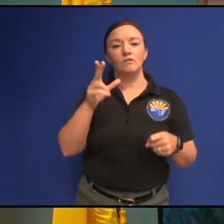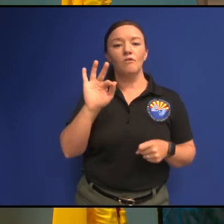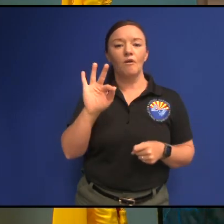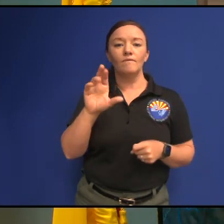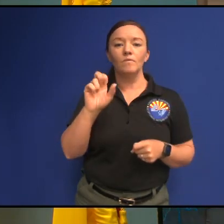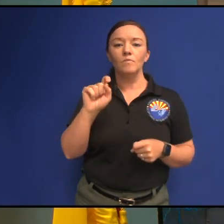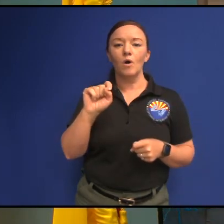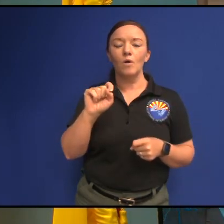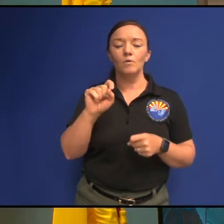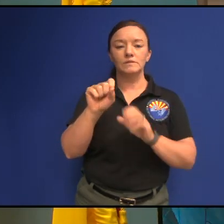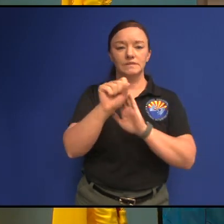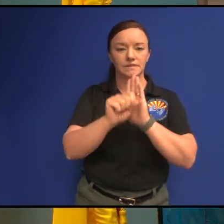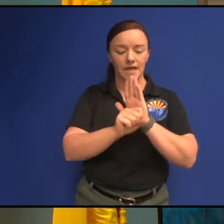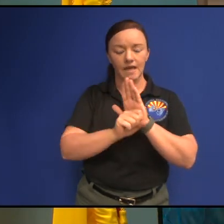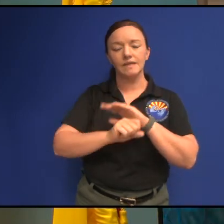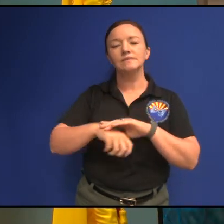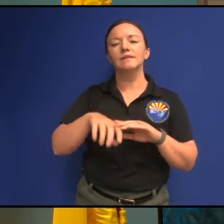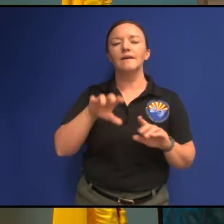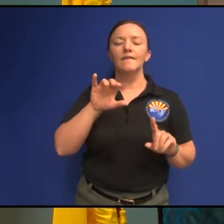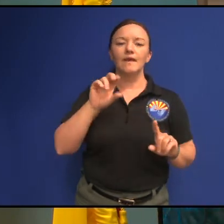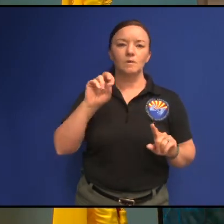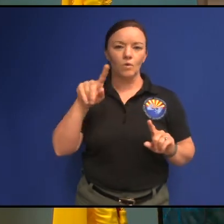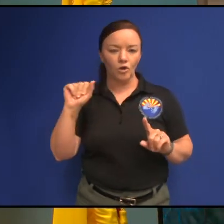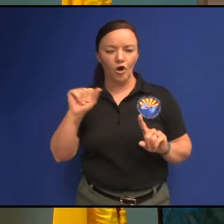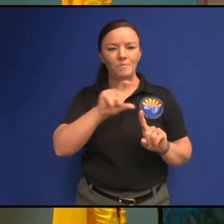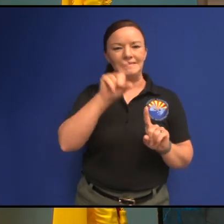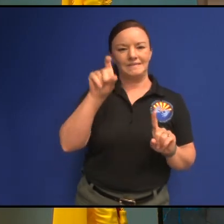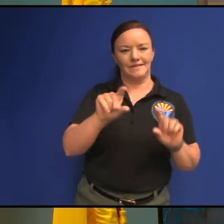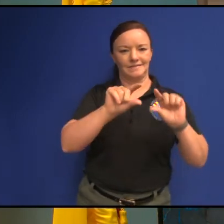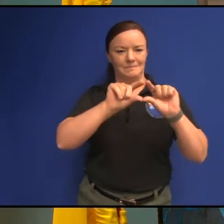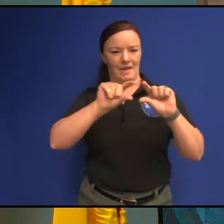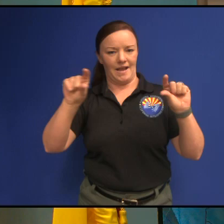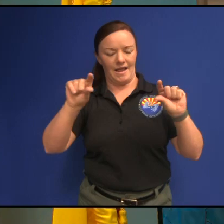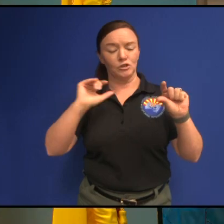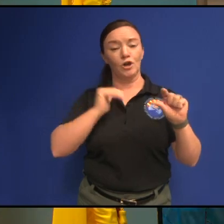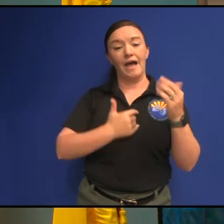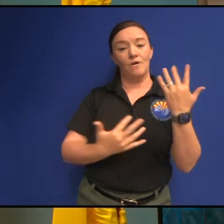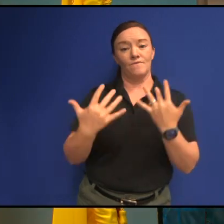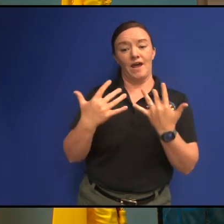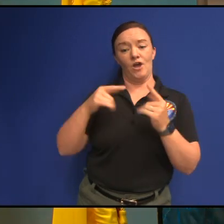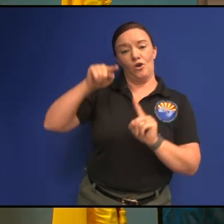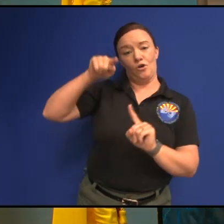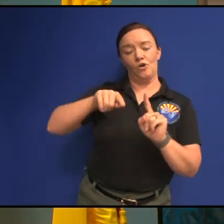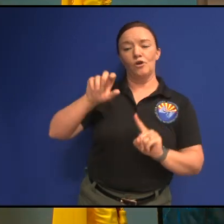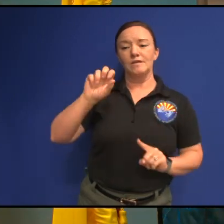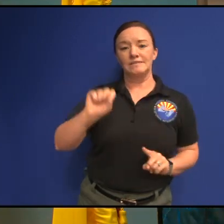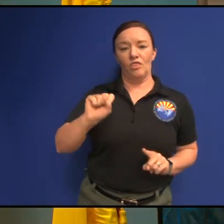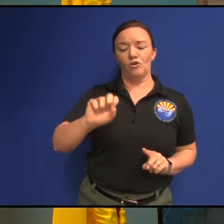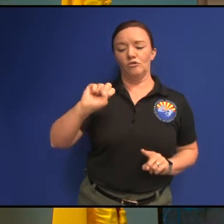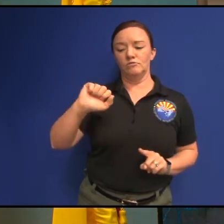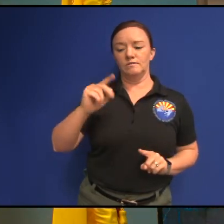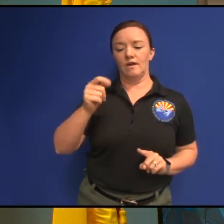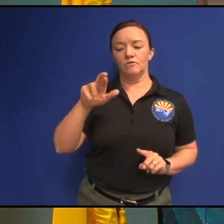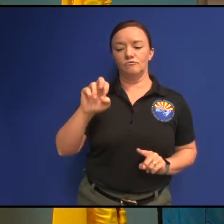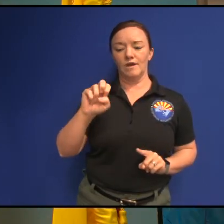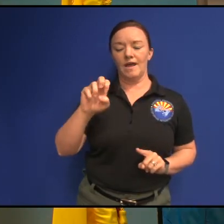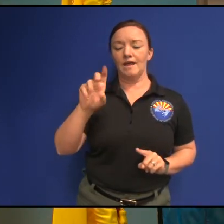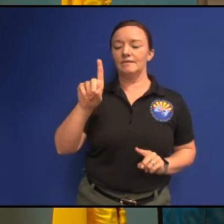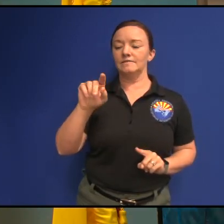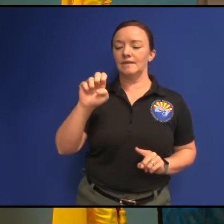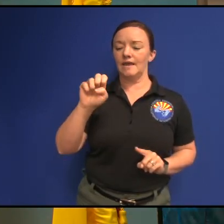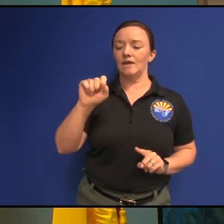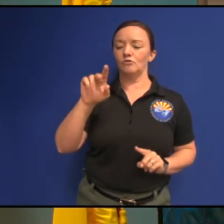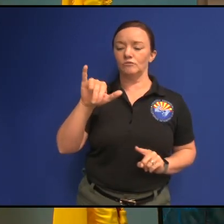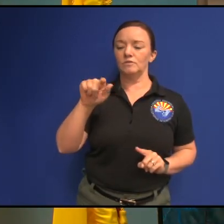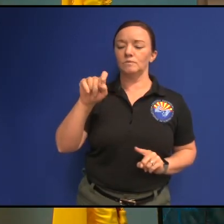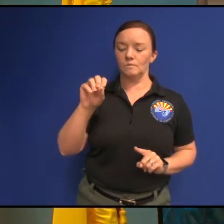Panhandle. Our fire is located right here in the southern Sangre de Cristos of northeast New Mexico. What you see is this